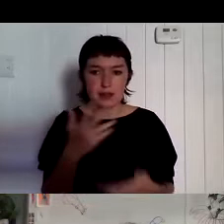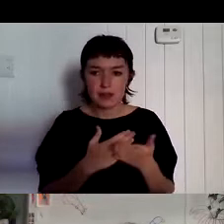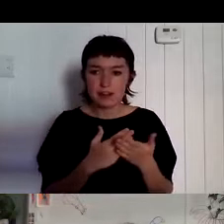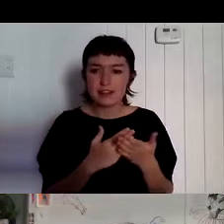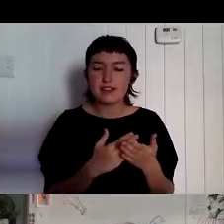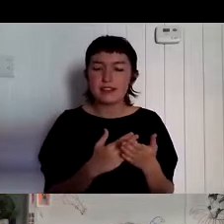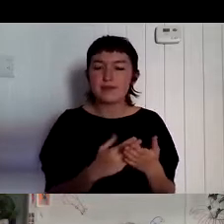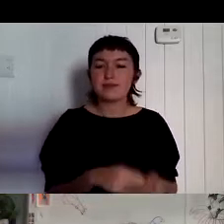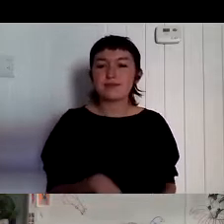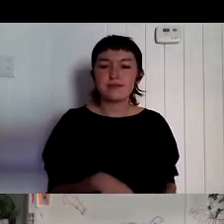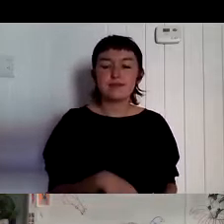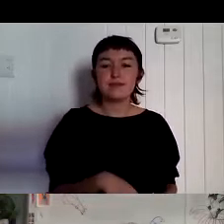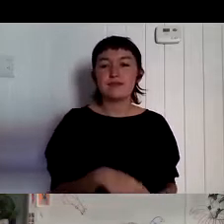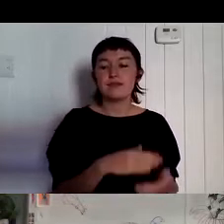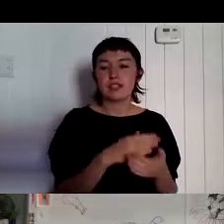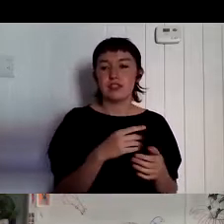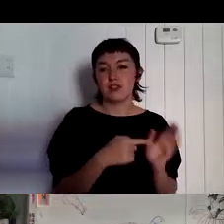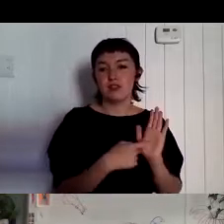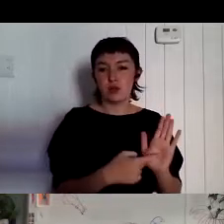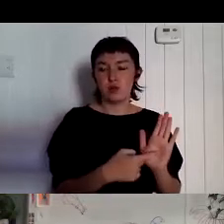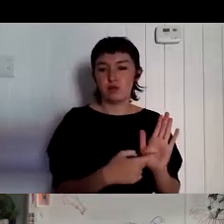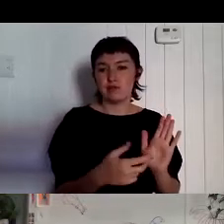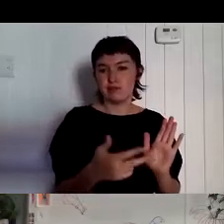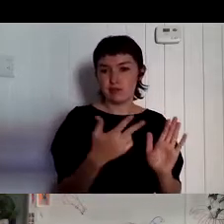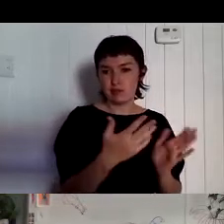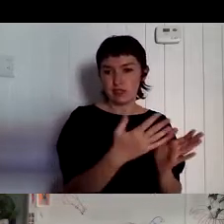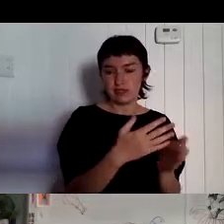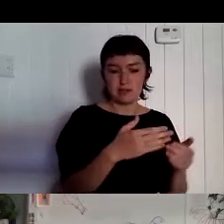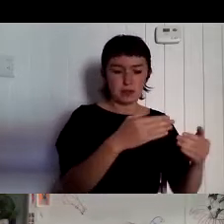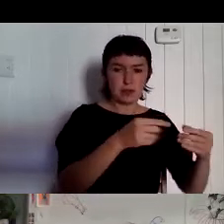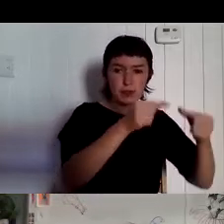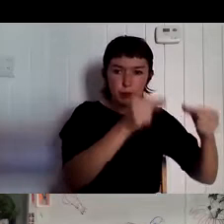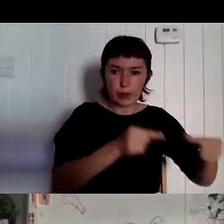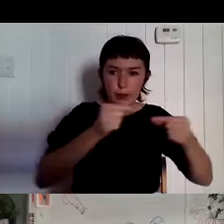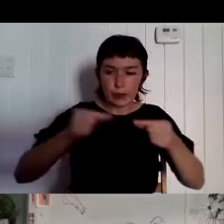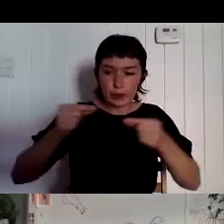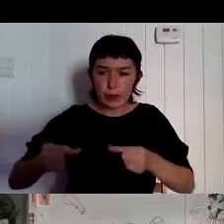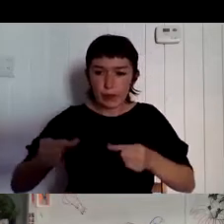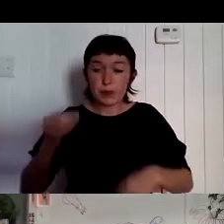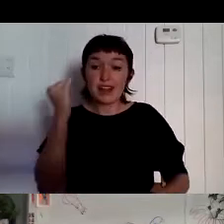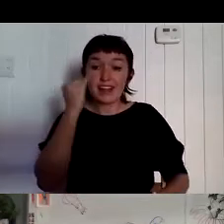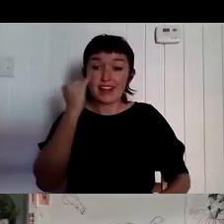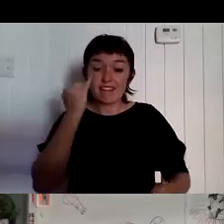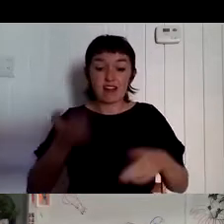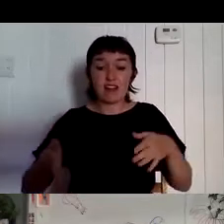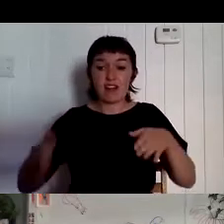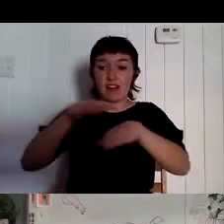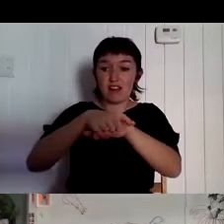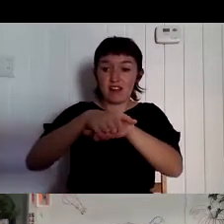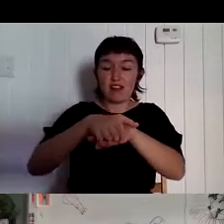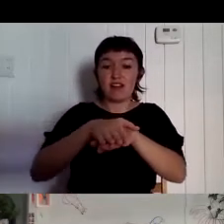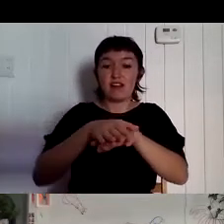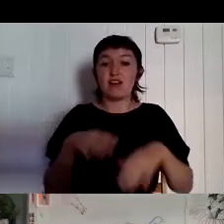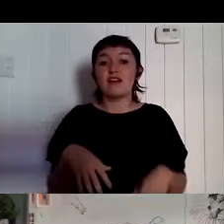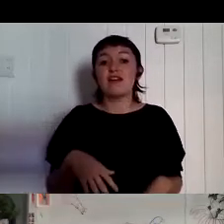individual slices through a person's brain. But when we stack those slices together, we can take a